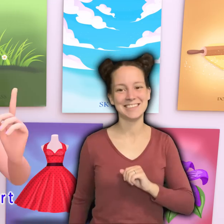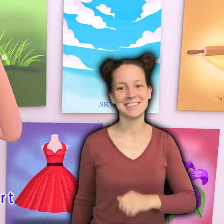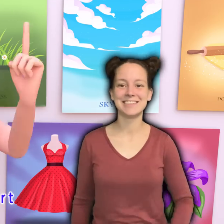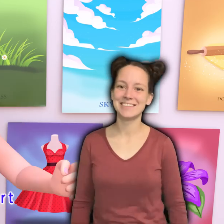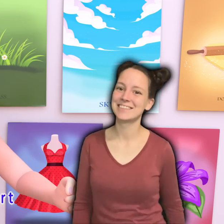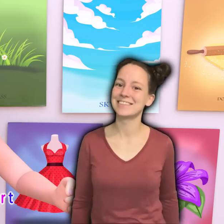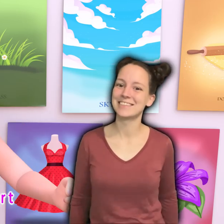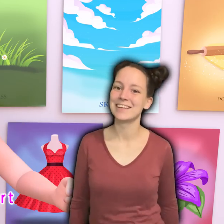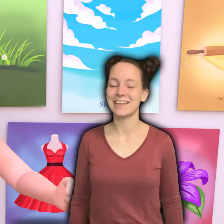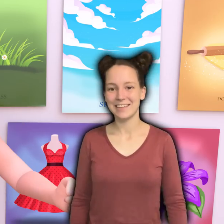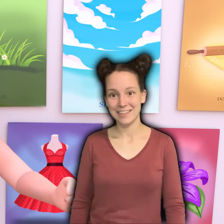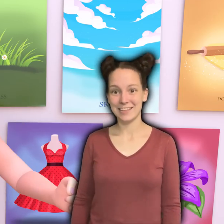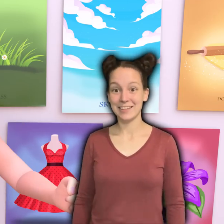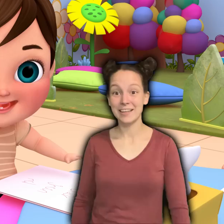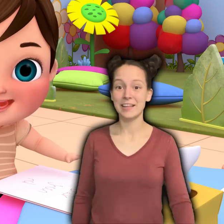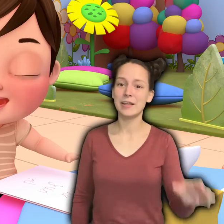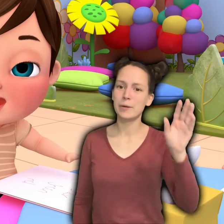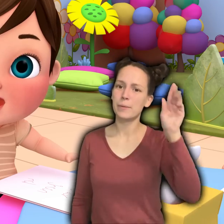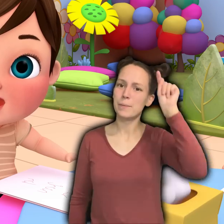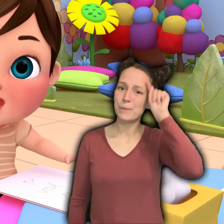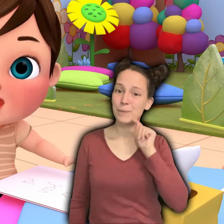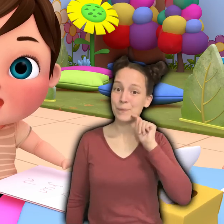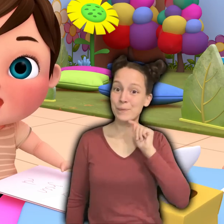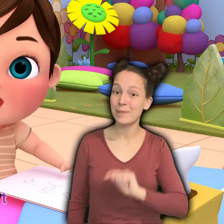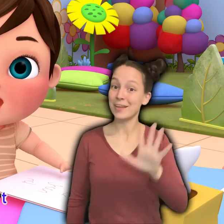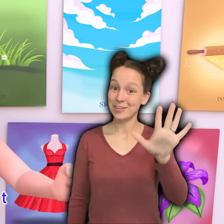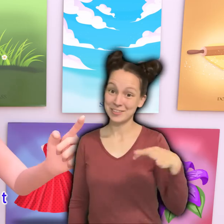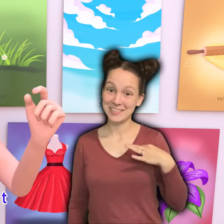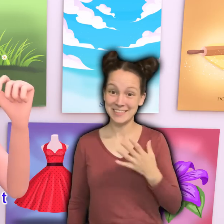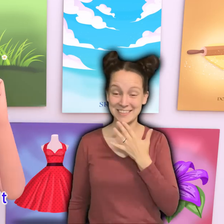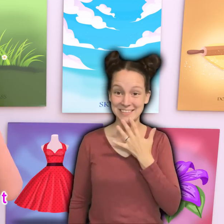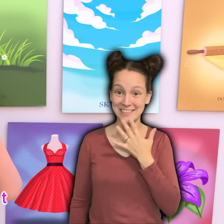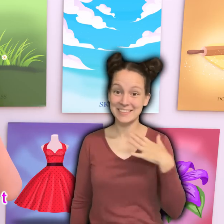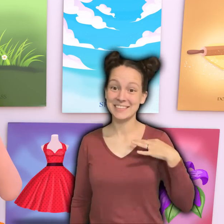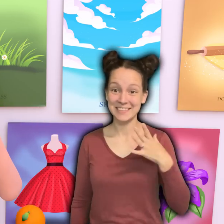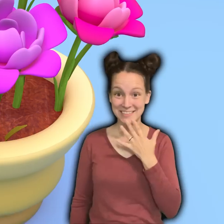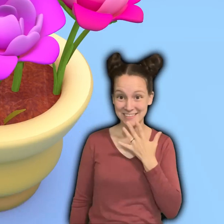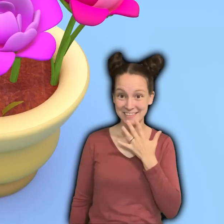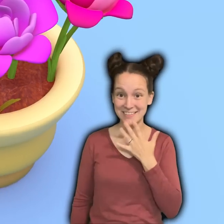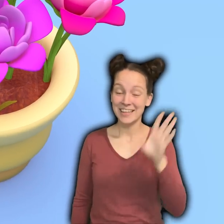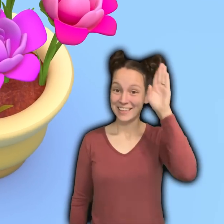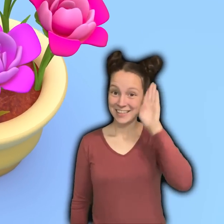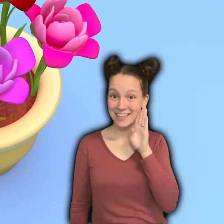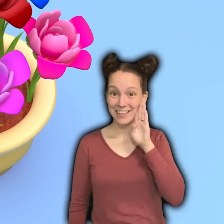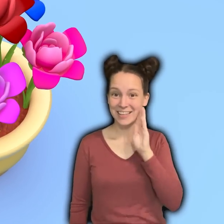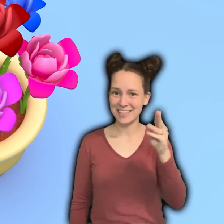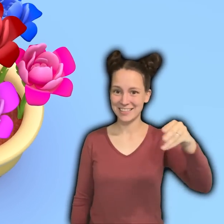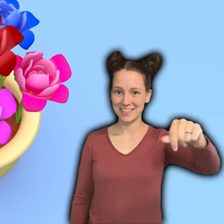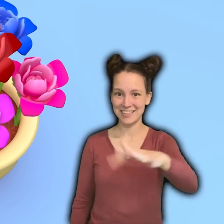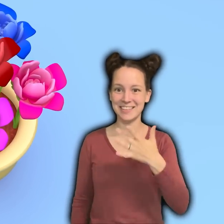the beige is the color of your shirt off your shirt brown is the color of the dirt